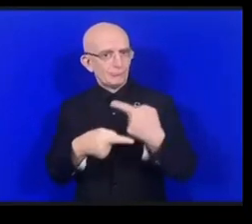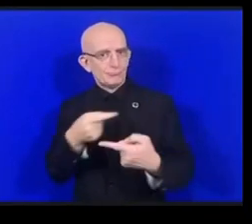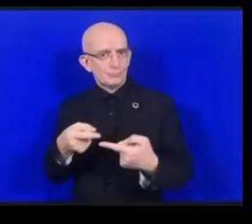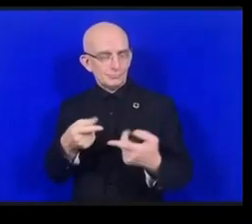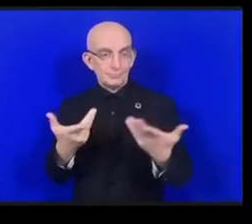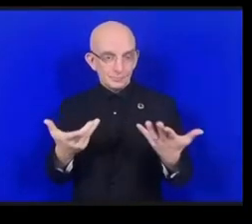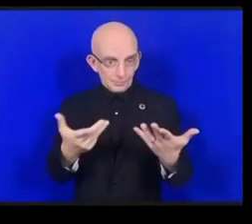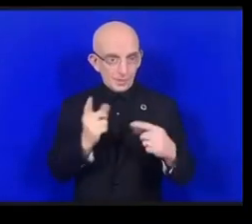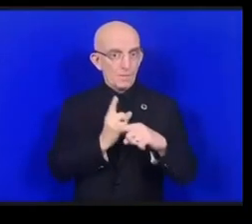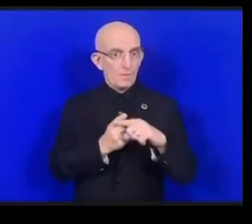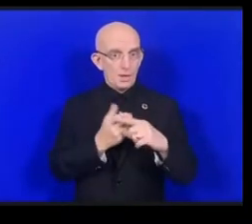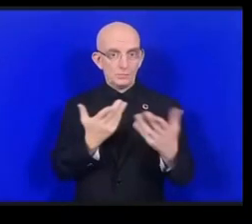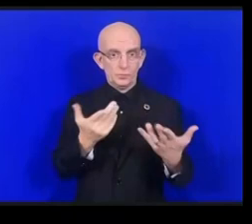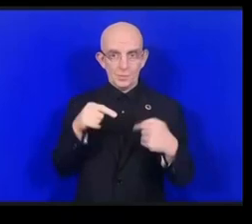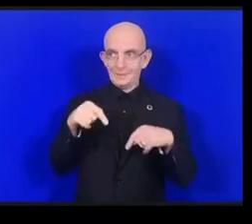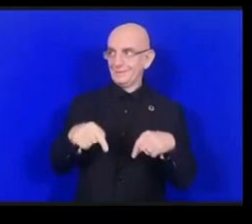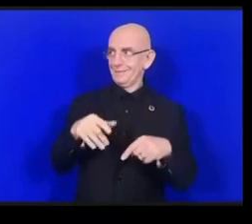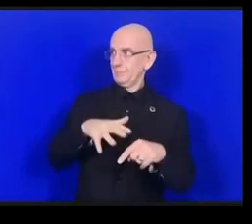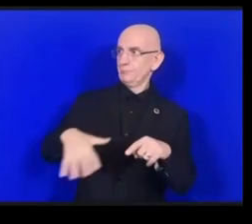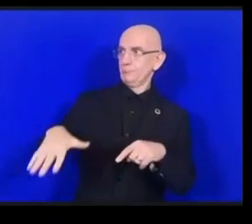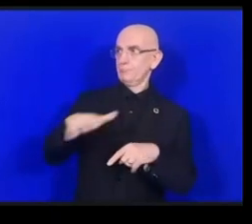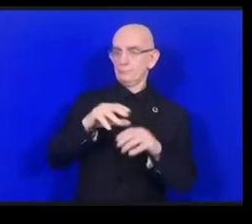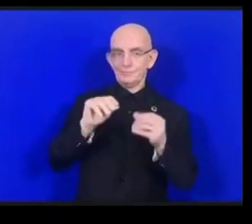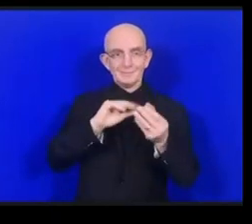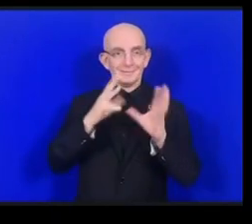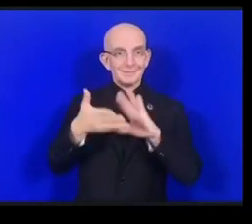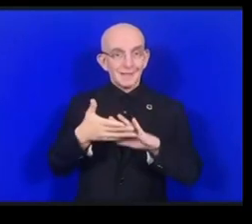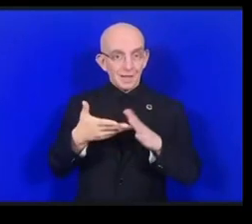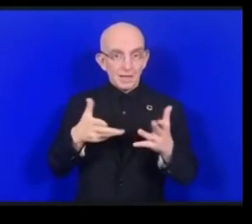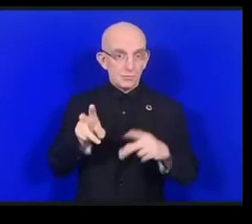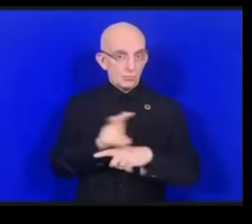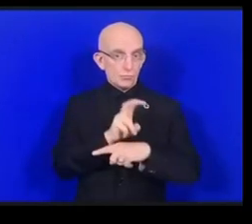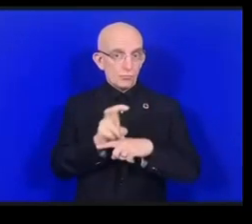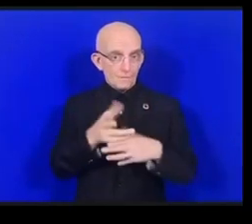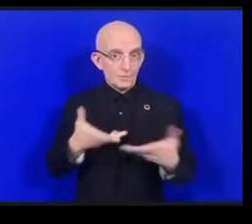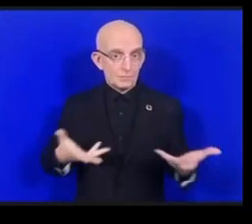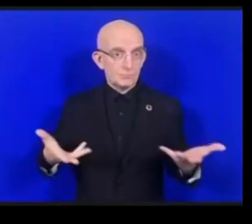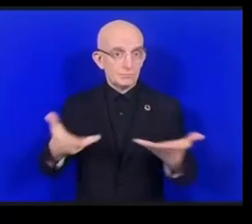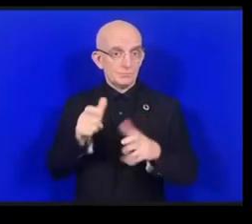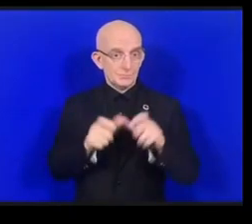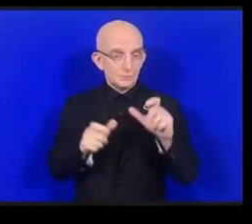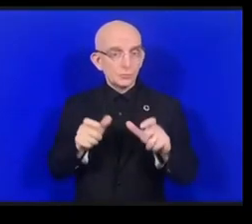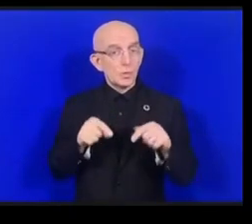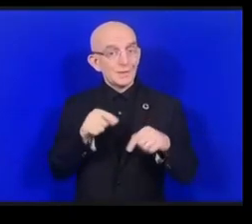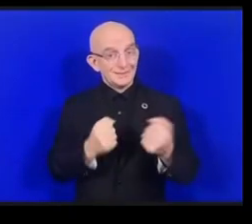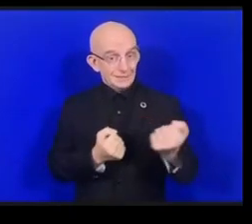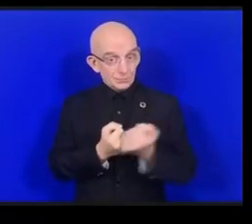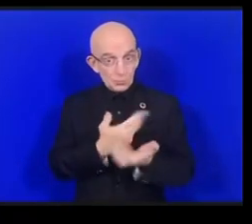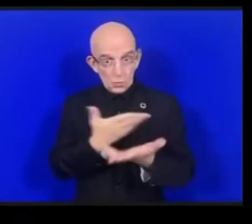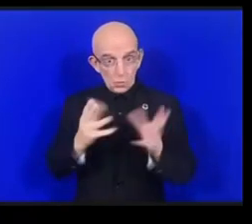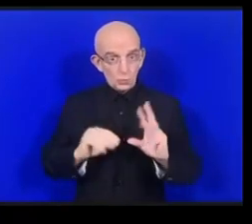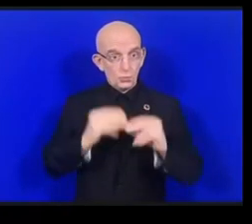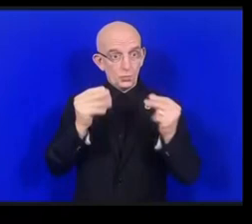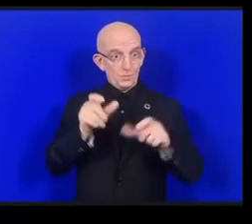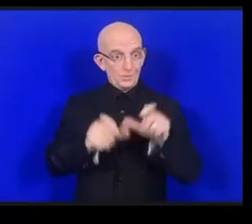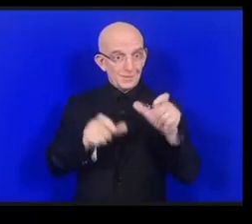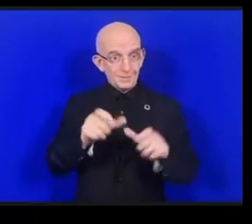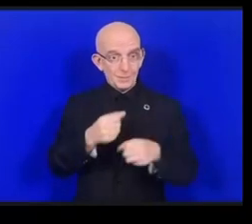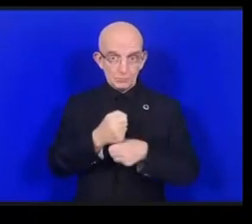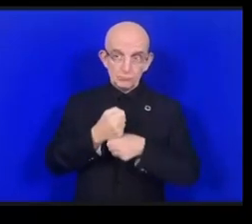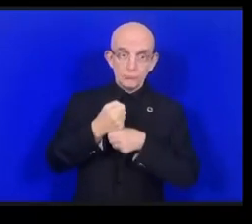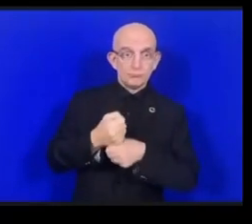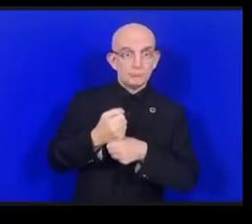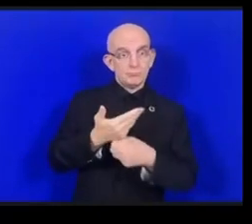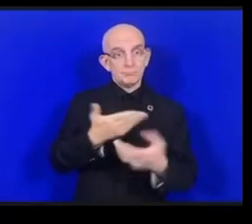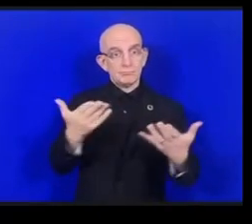supporting the Y people and uh representing our voices in the community is very uh me